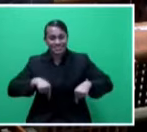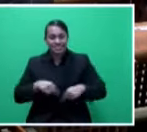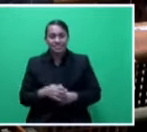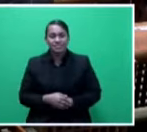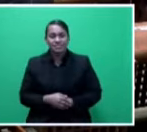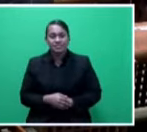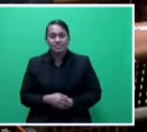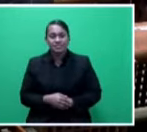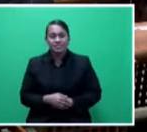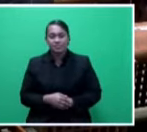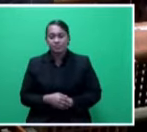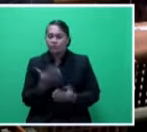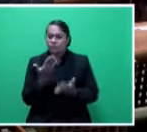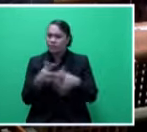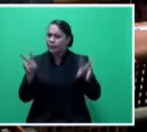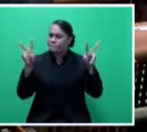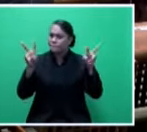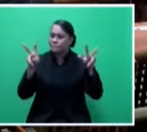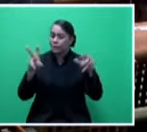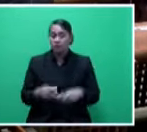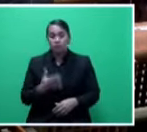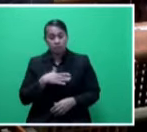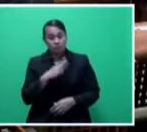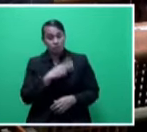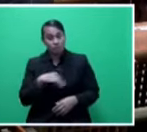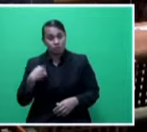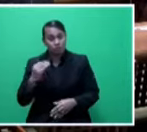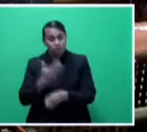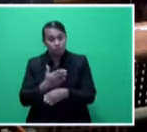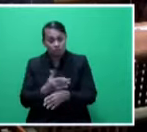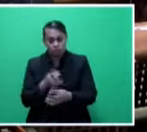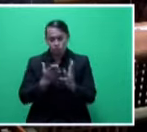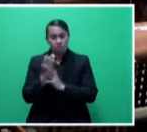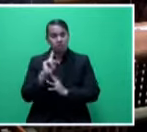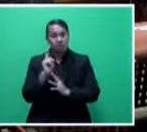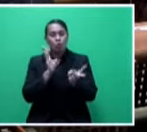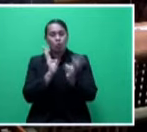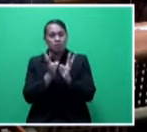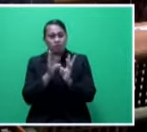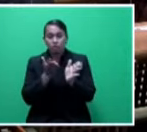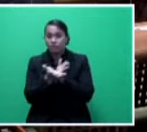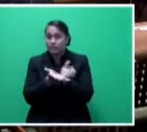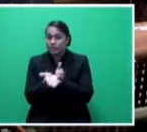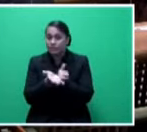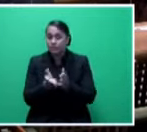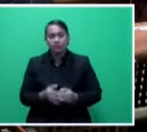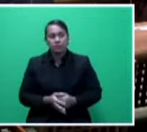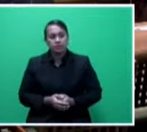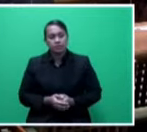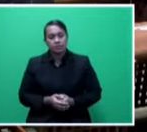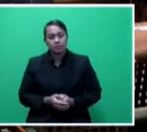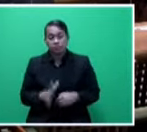the innovative works undertaken by my ministry through the Fiji Meteorological Services, which enabled better and